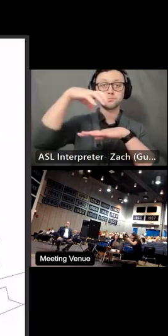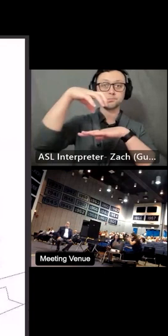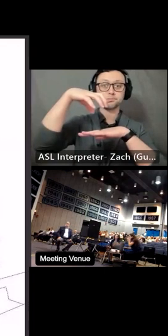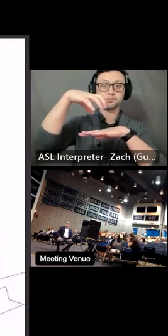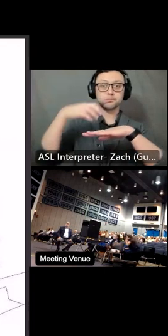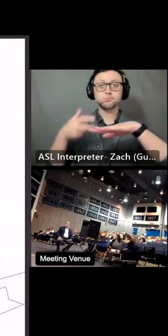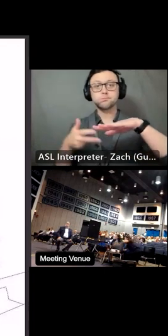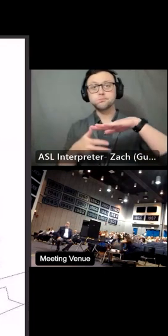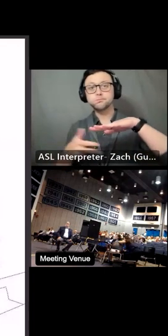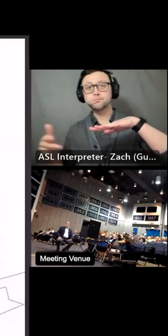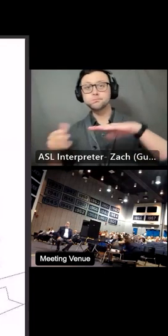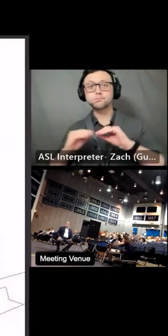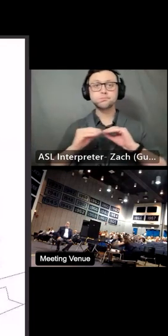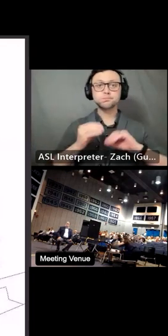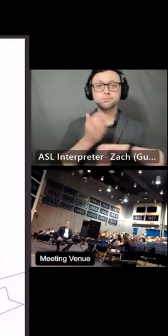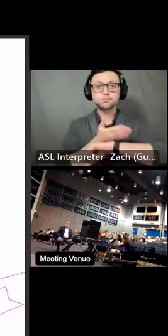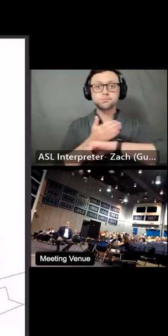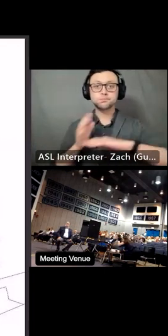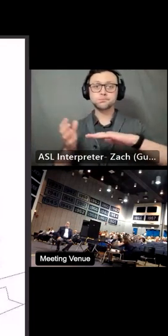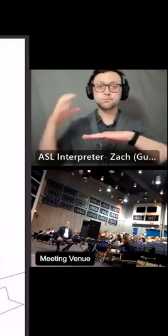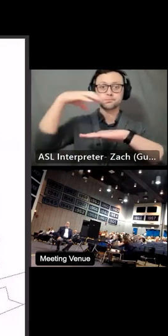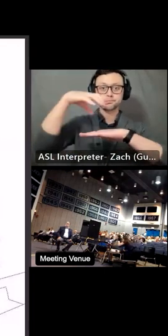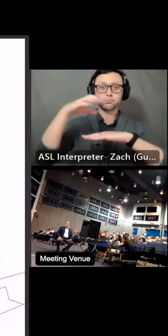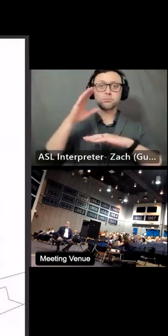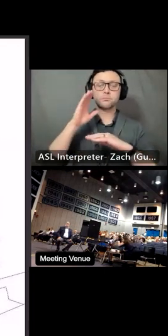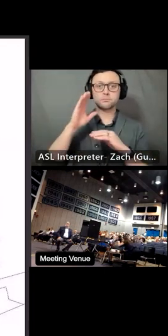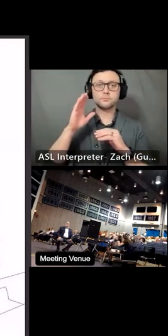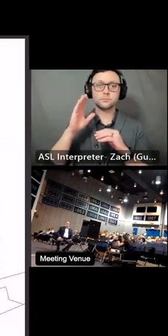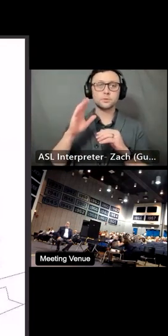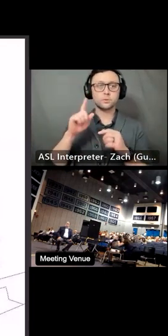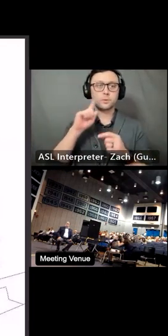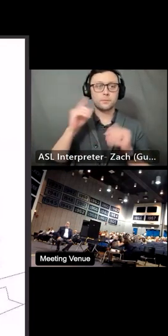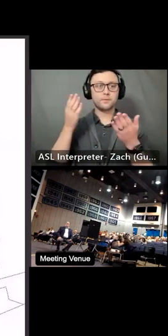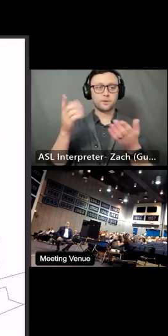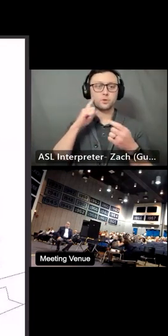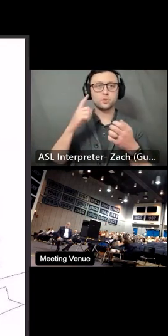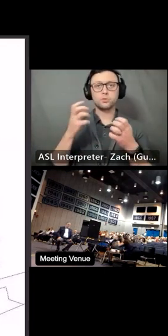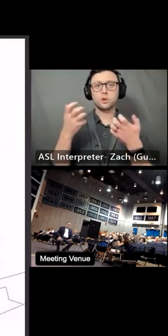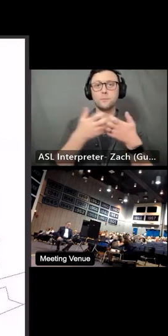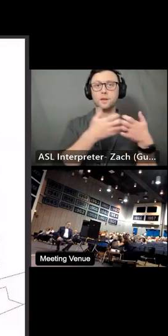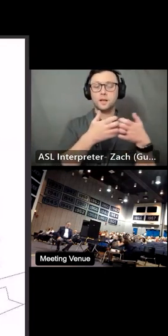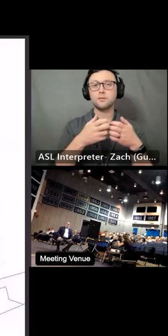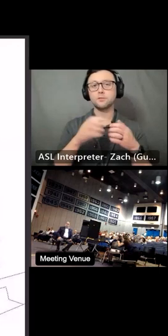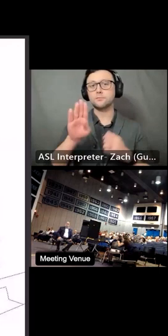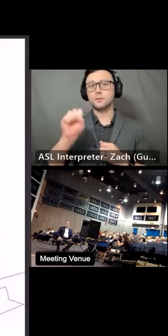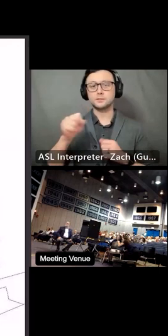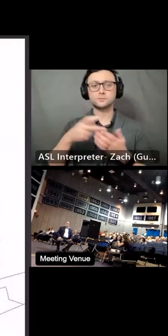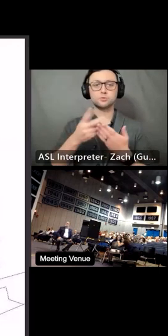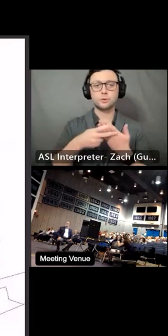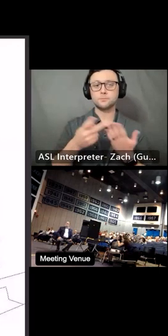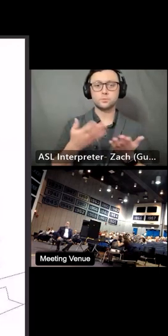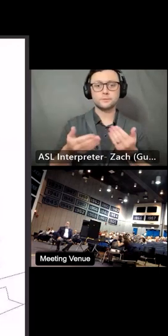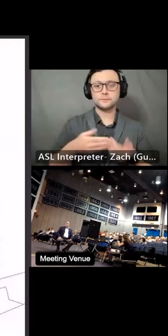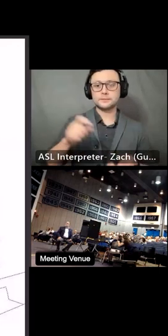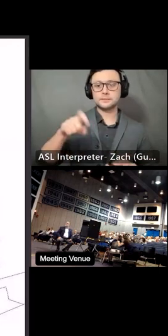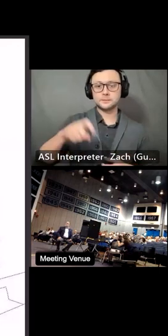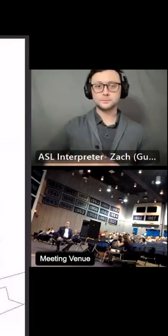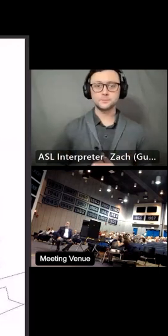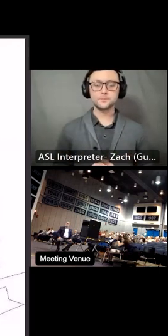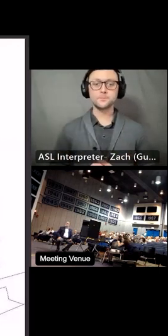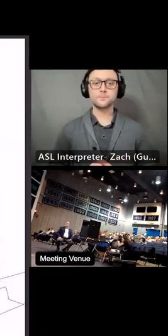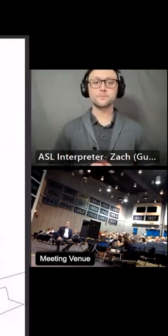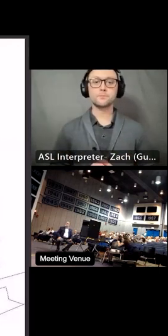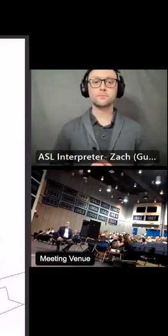open air at the first level, and come down to accommodate our bus program needs. This will provide